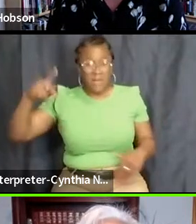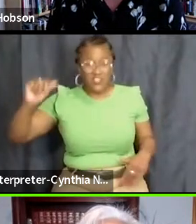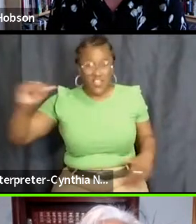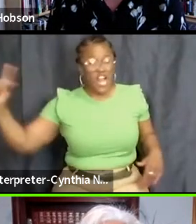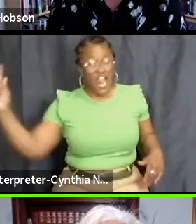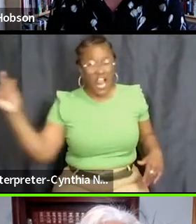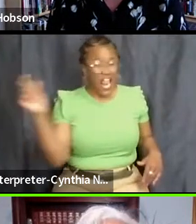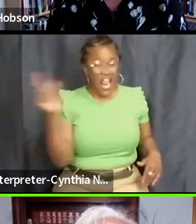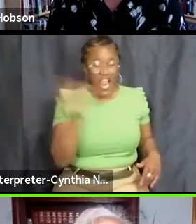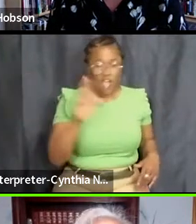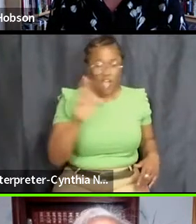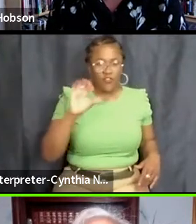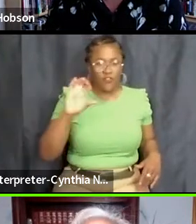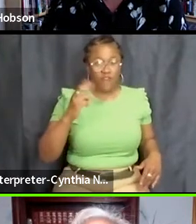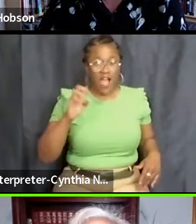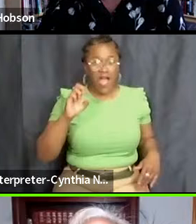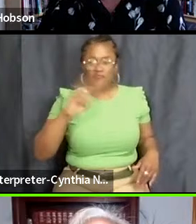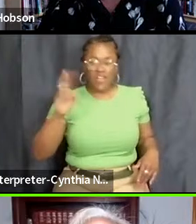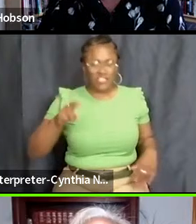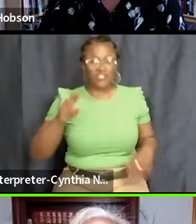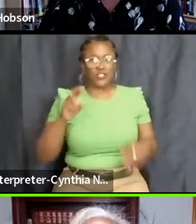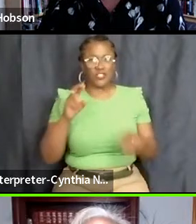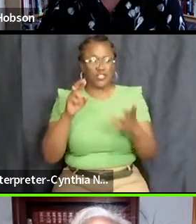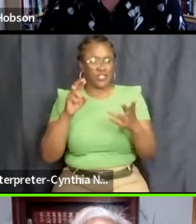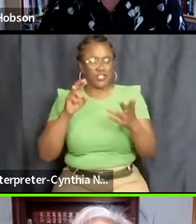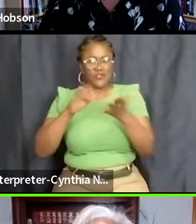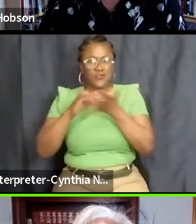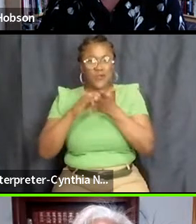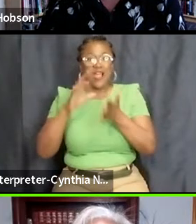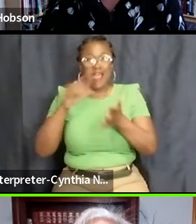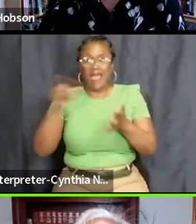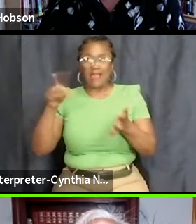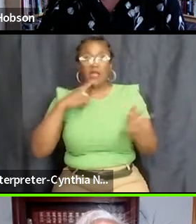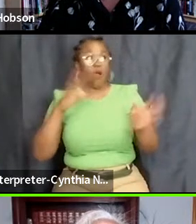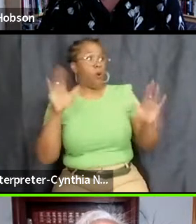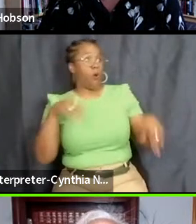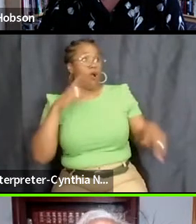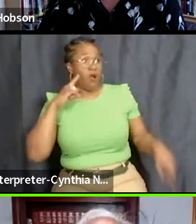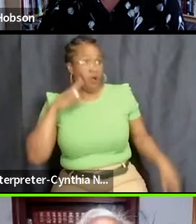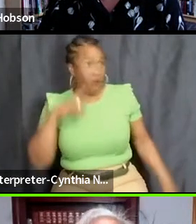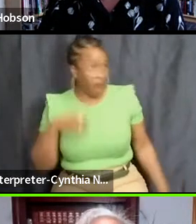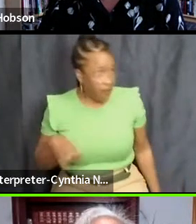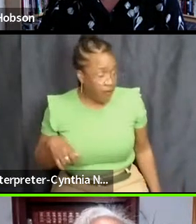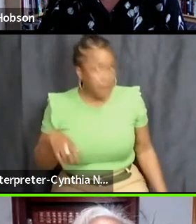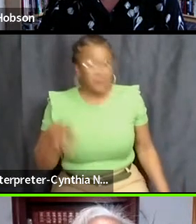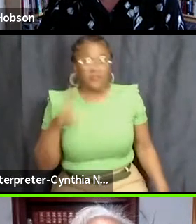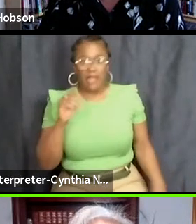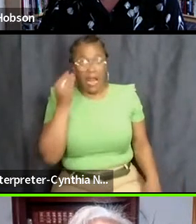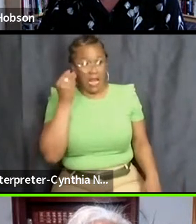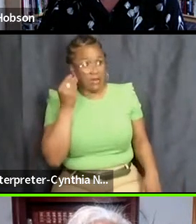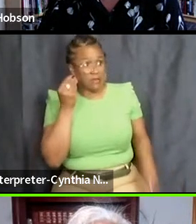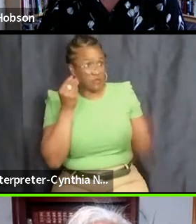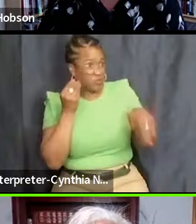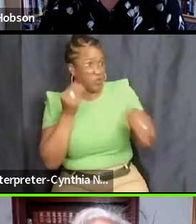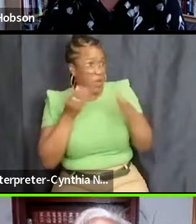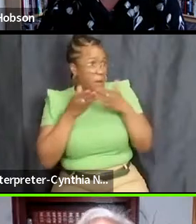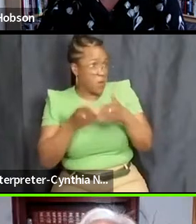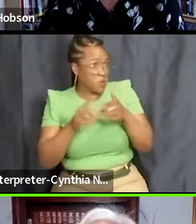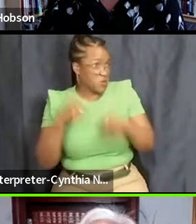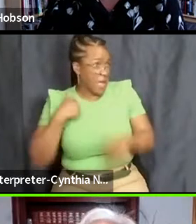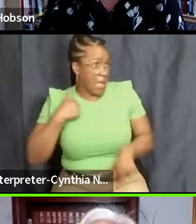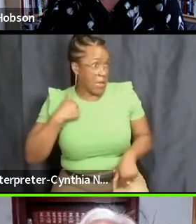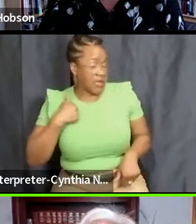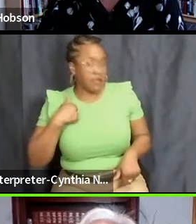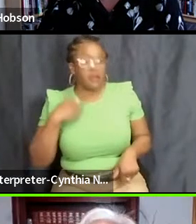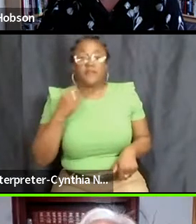to Rochester, New York. And Douglass like, "Ooh, I heard. And let me get you on a boat to Canada."